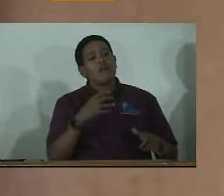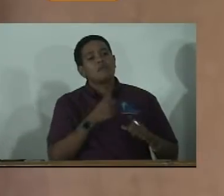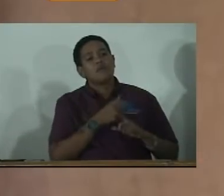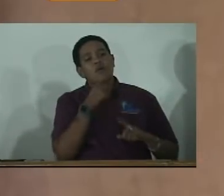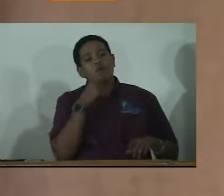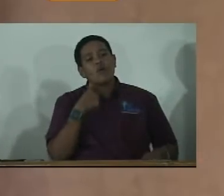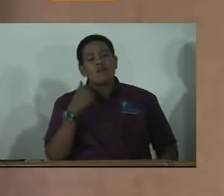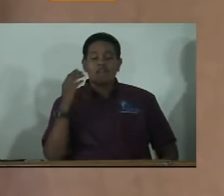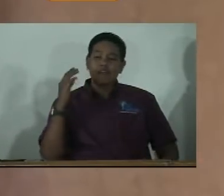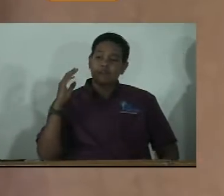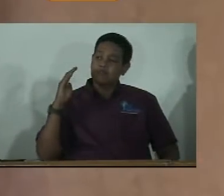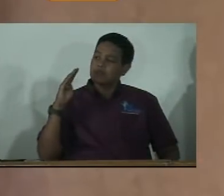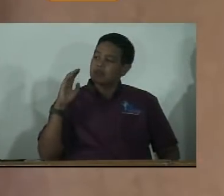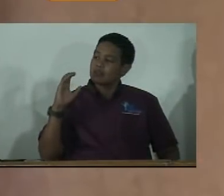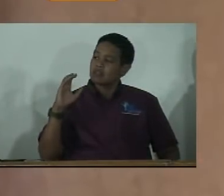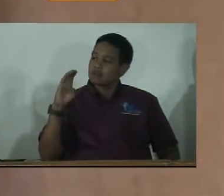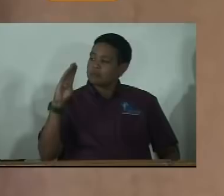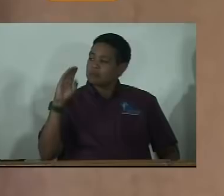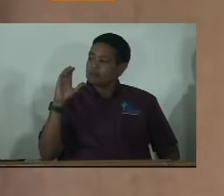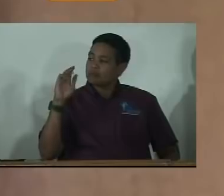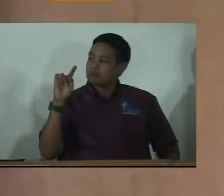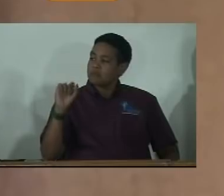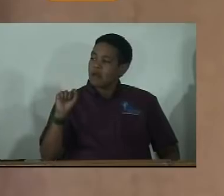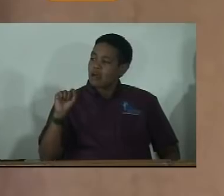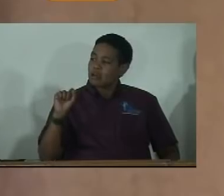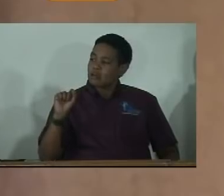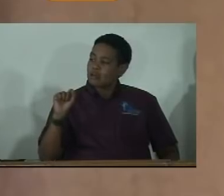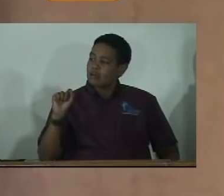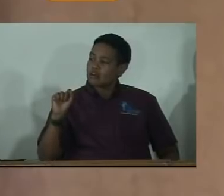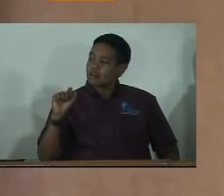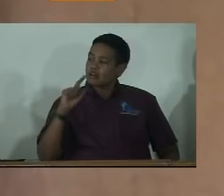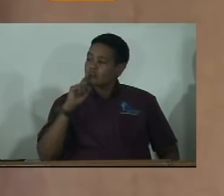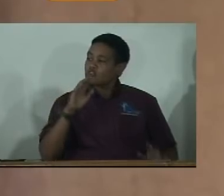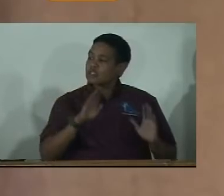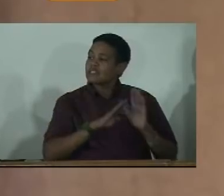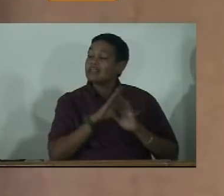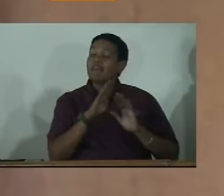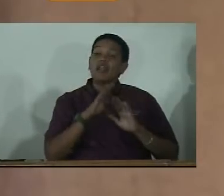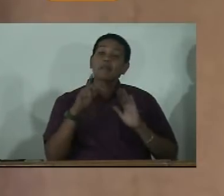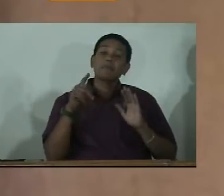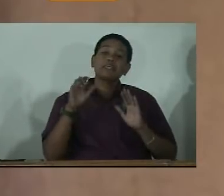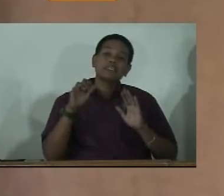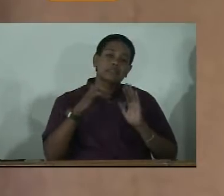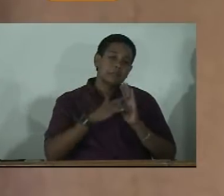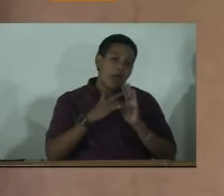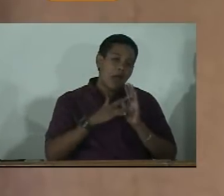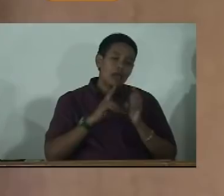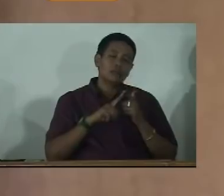PC banks to the Development Bank of Jamaica, which